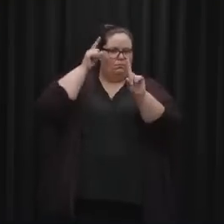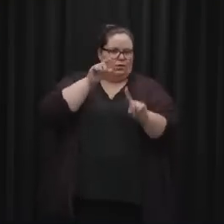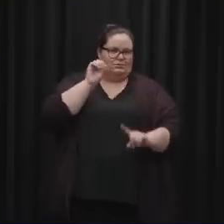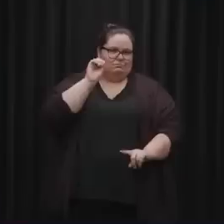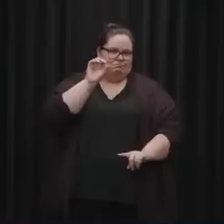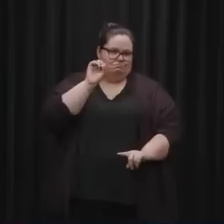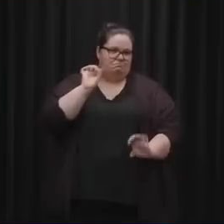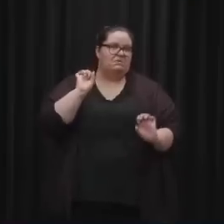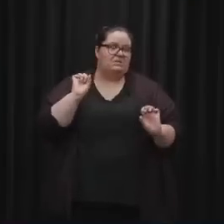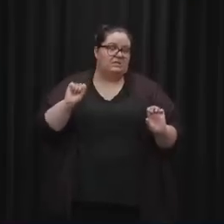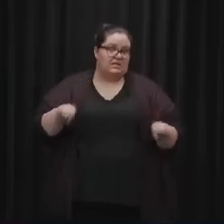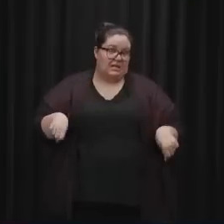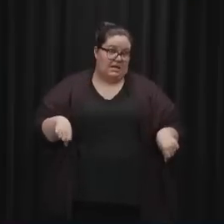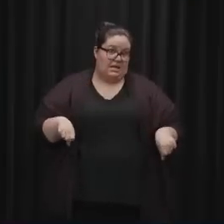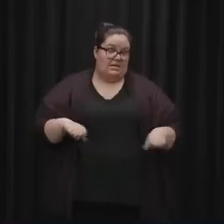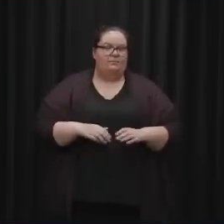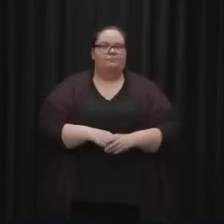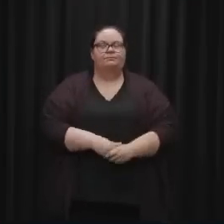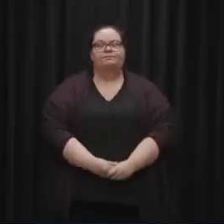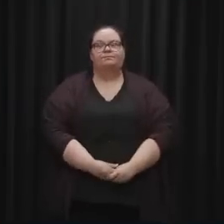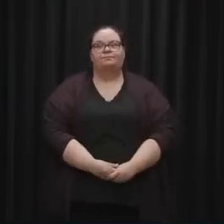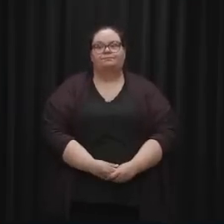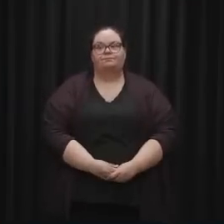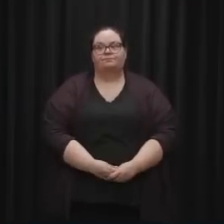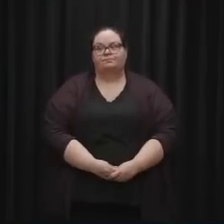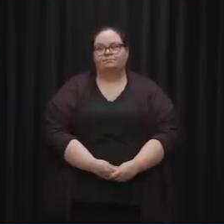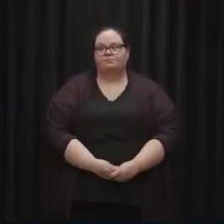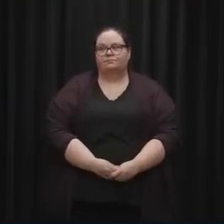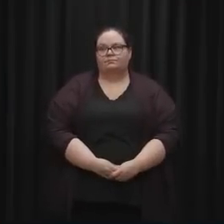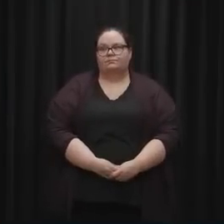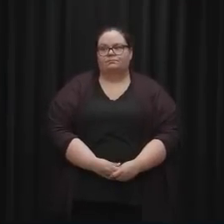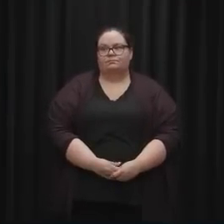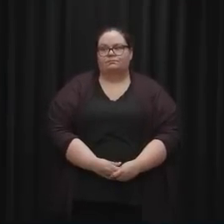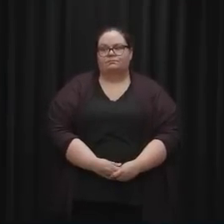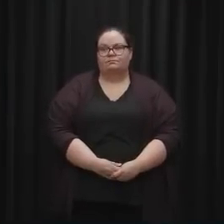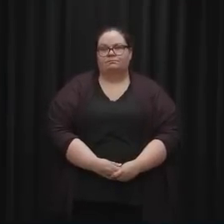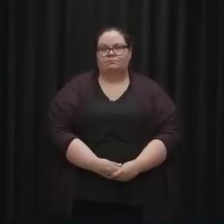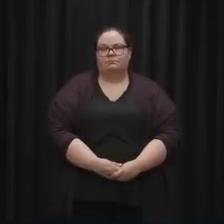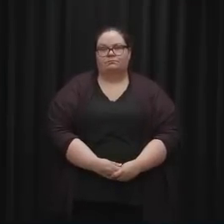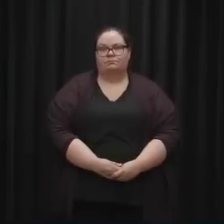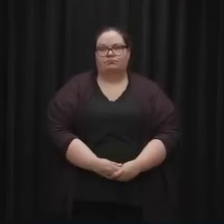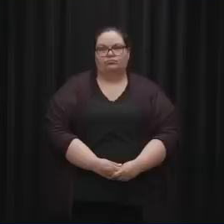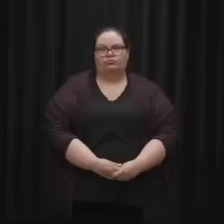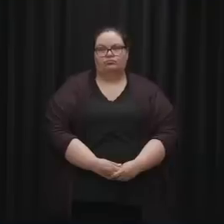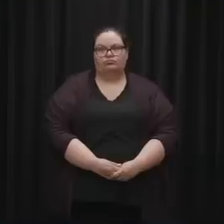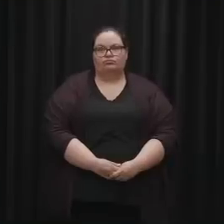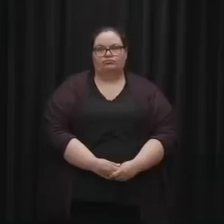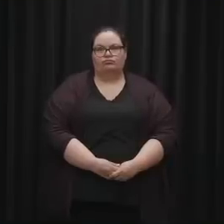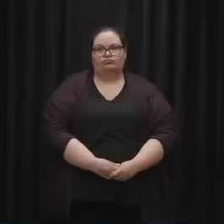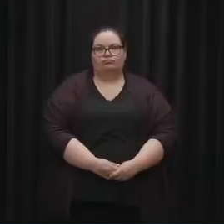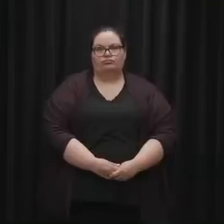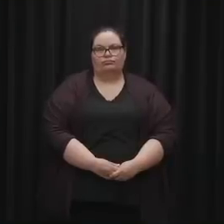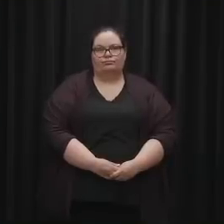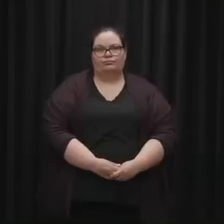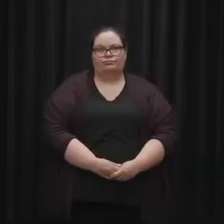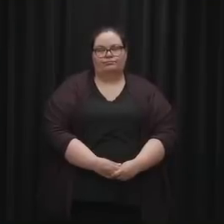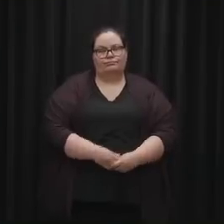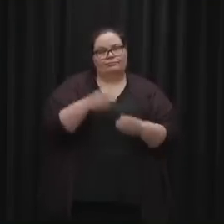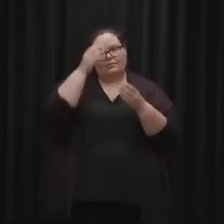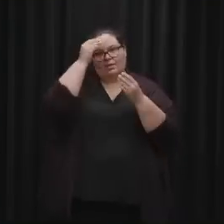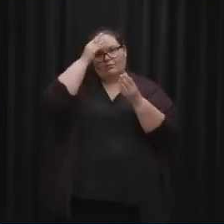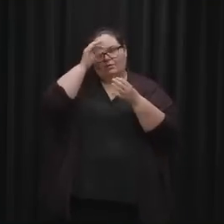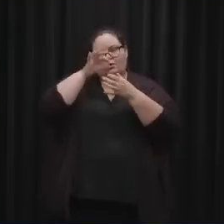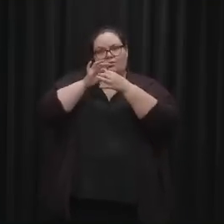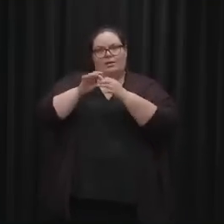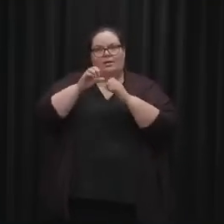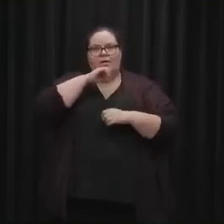make around some simple points. Basically, the information around